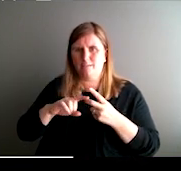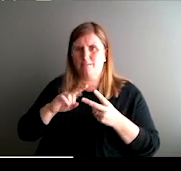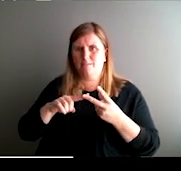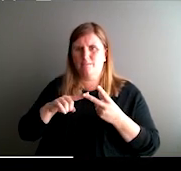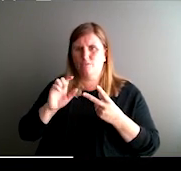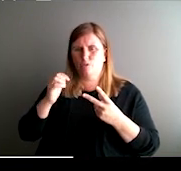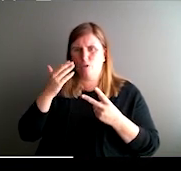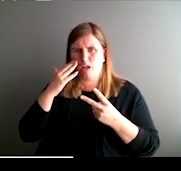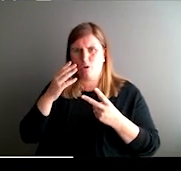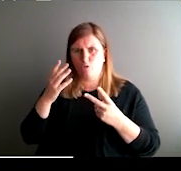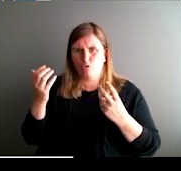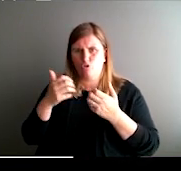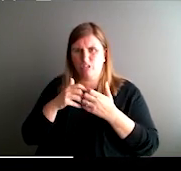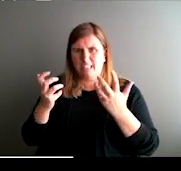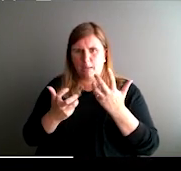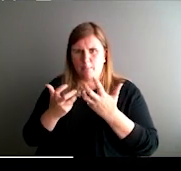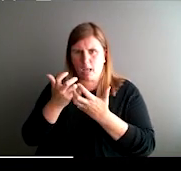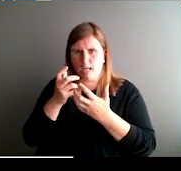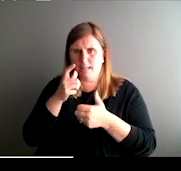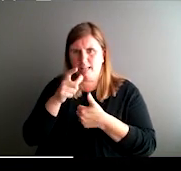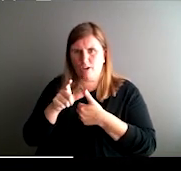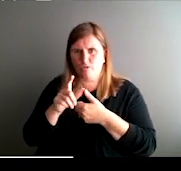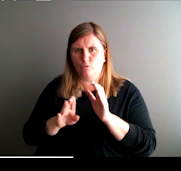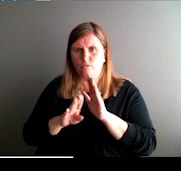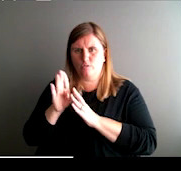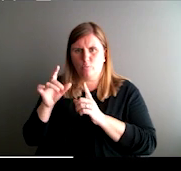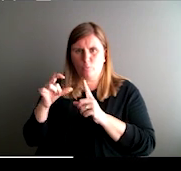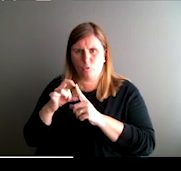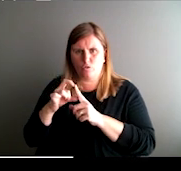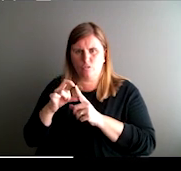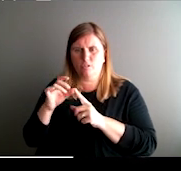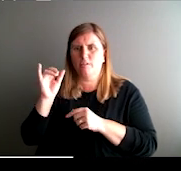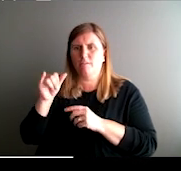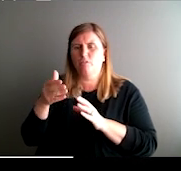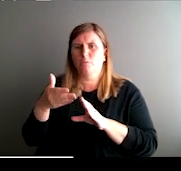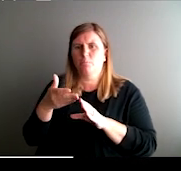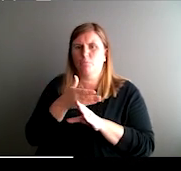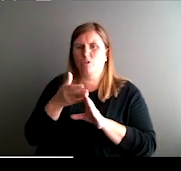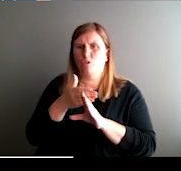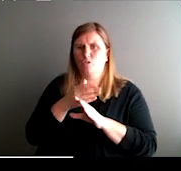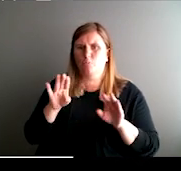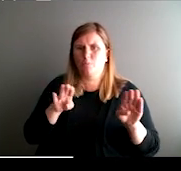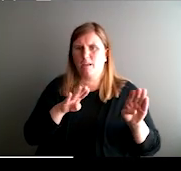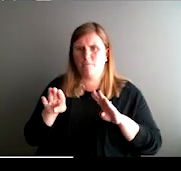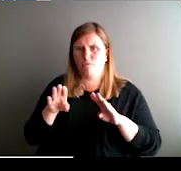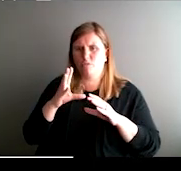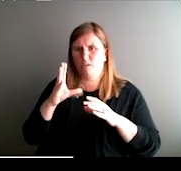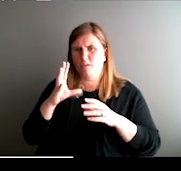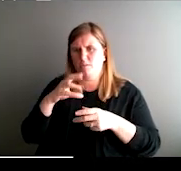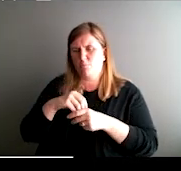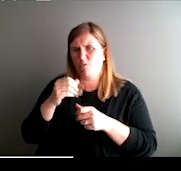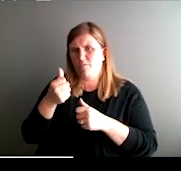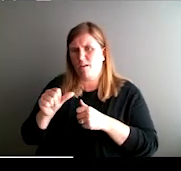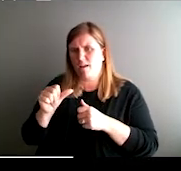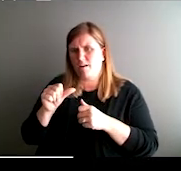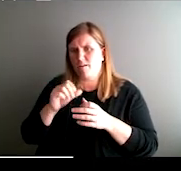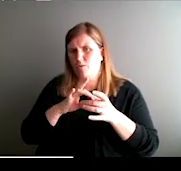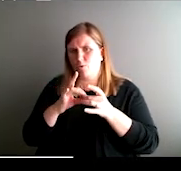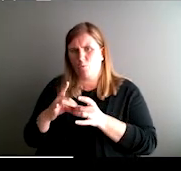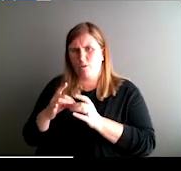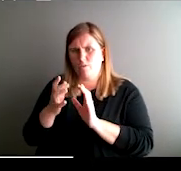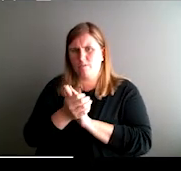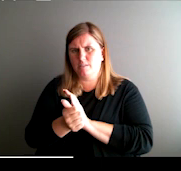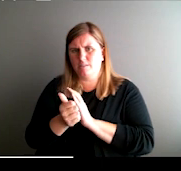know how to recombine letters into form words. Those are precursor behaviors and part of any coherent